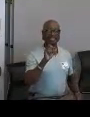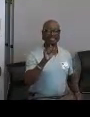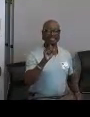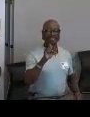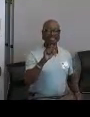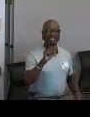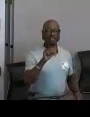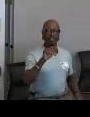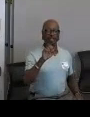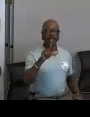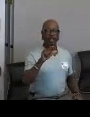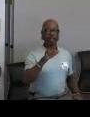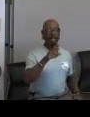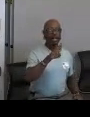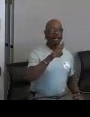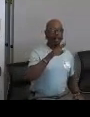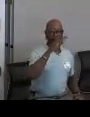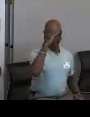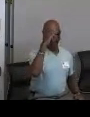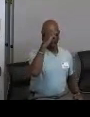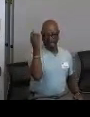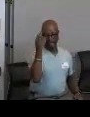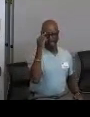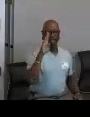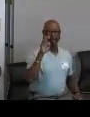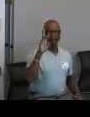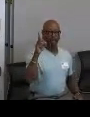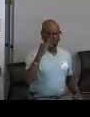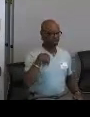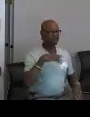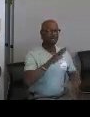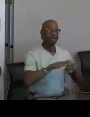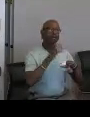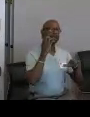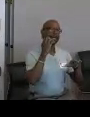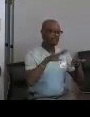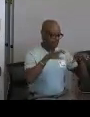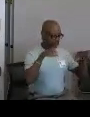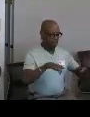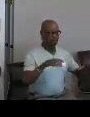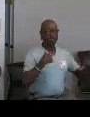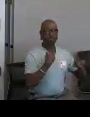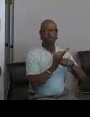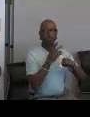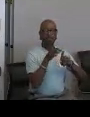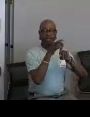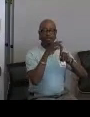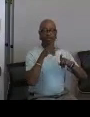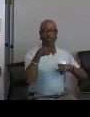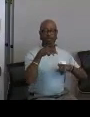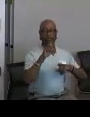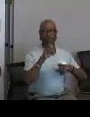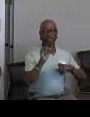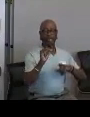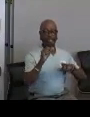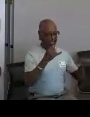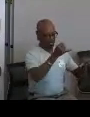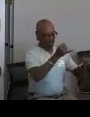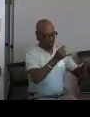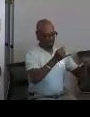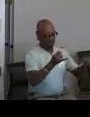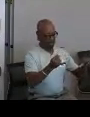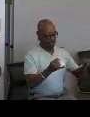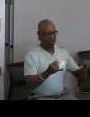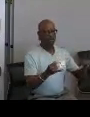rubberized surface mounted on plastic. And when you draw firmly with a pen, it creates a bold,